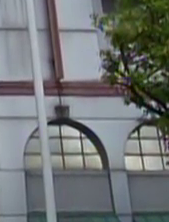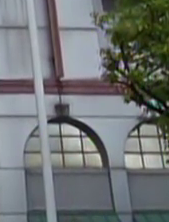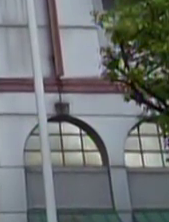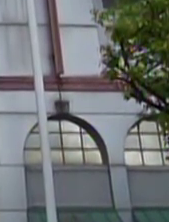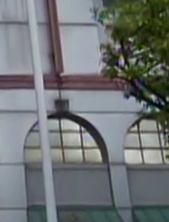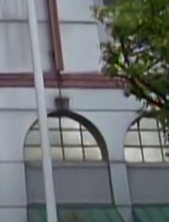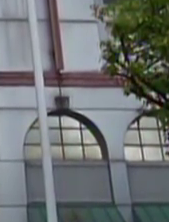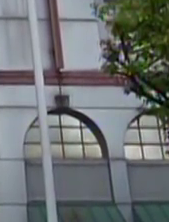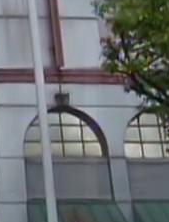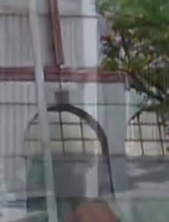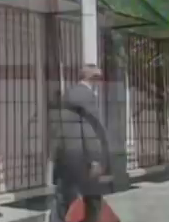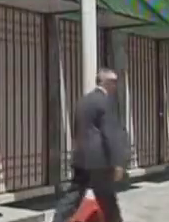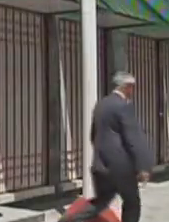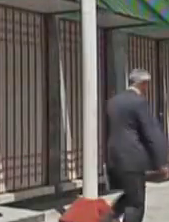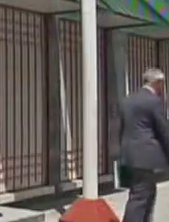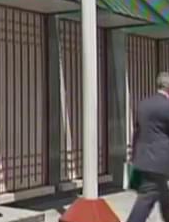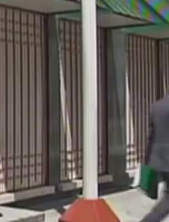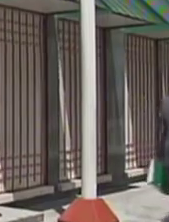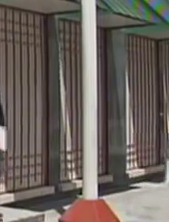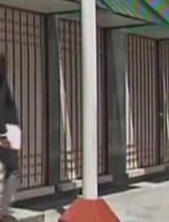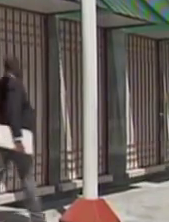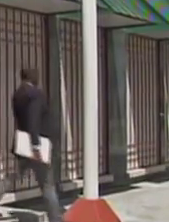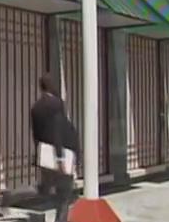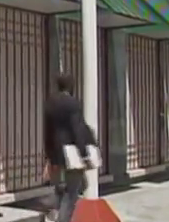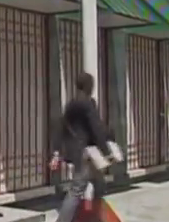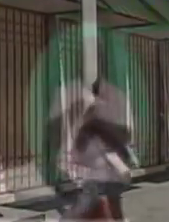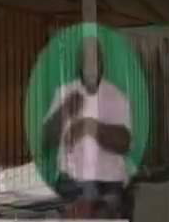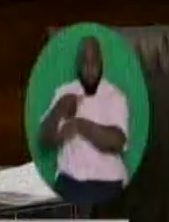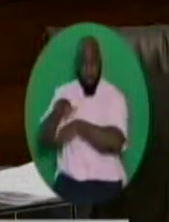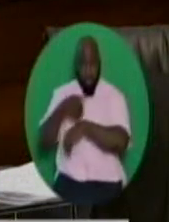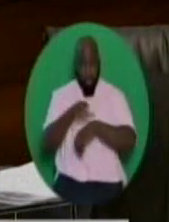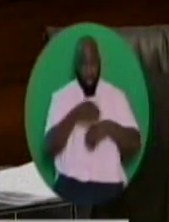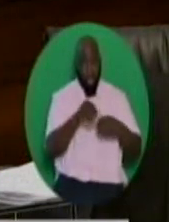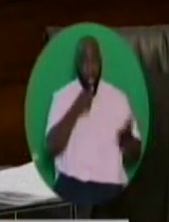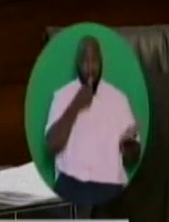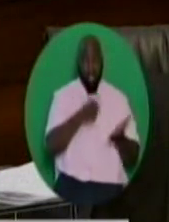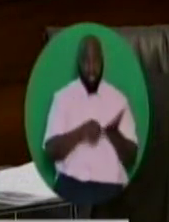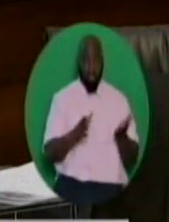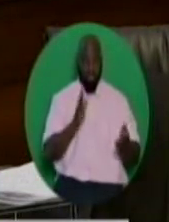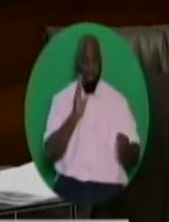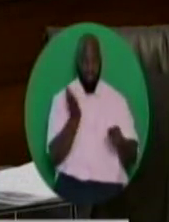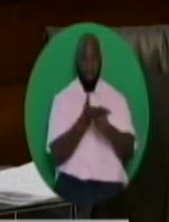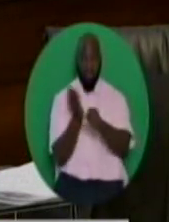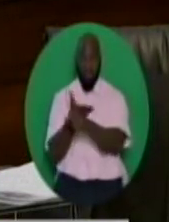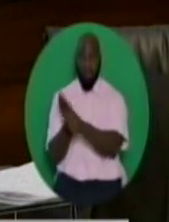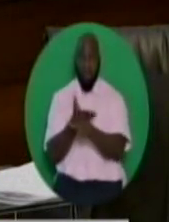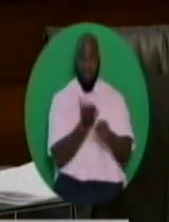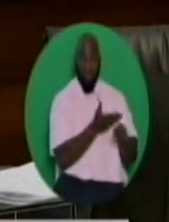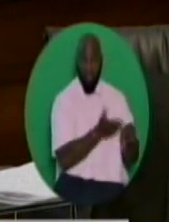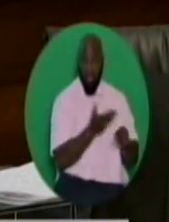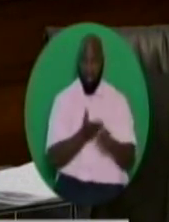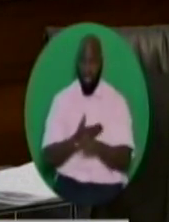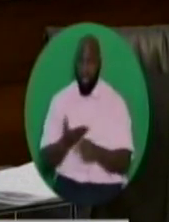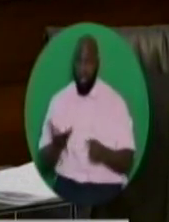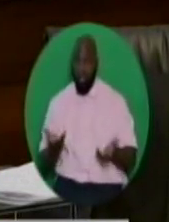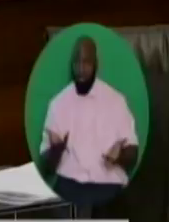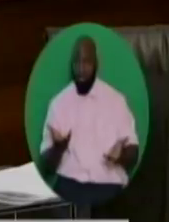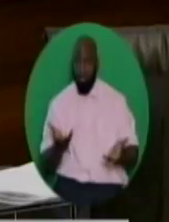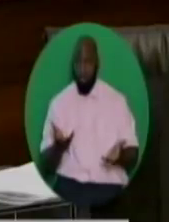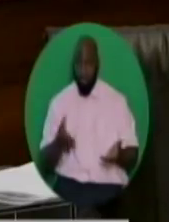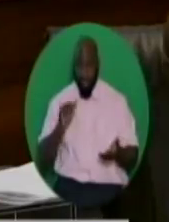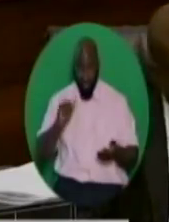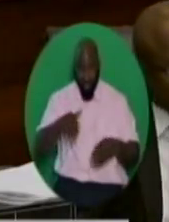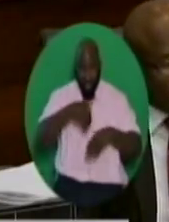had filed for an injunction at the industrial court. The distribution of these letters will commence this morning,